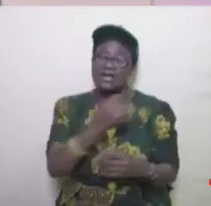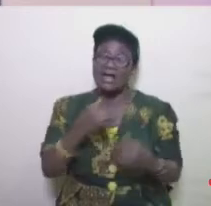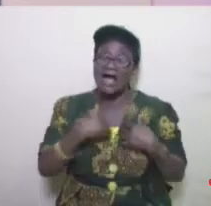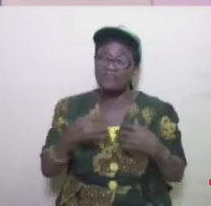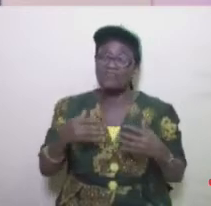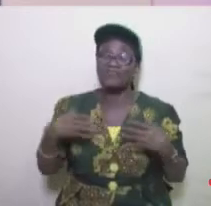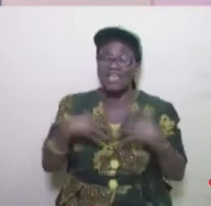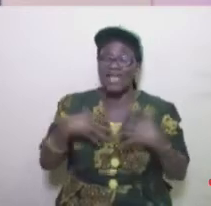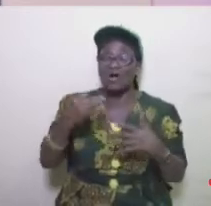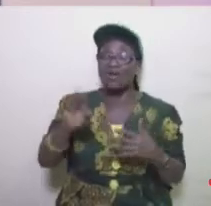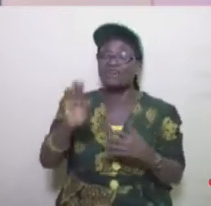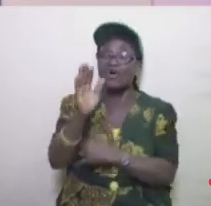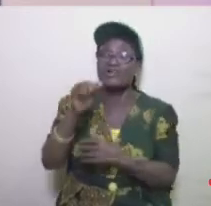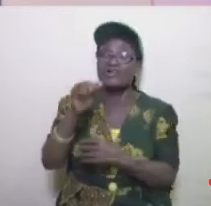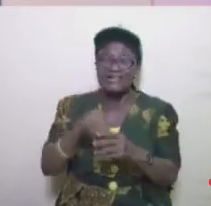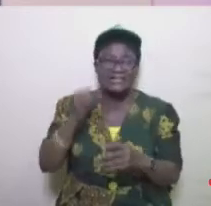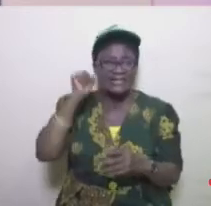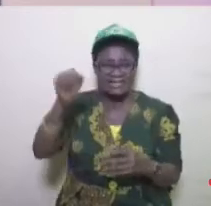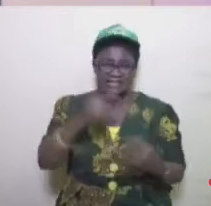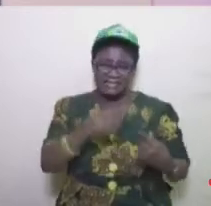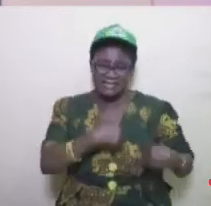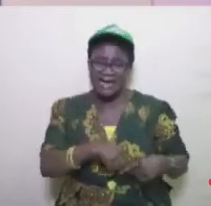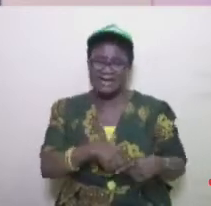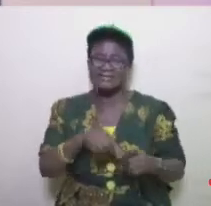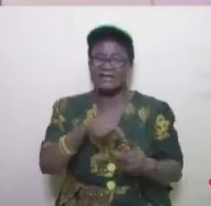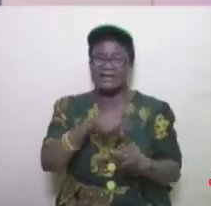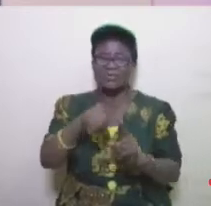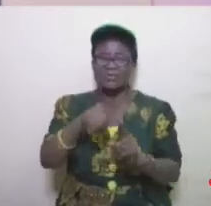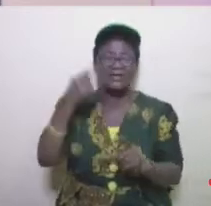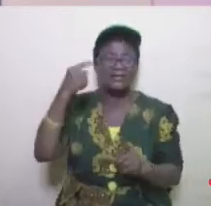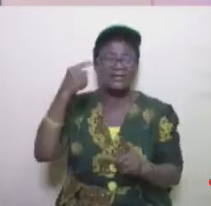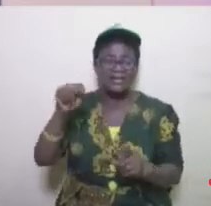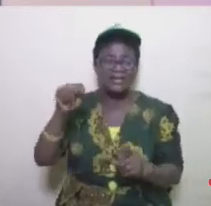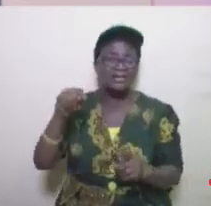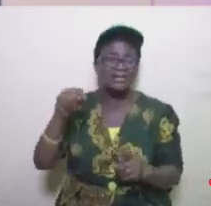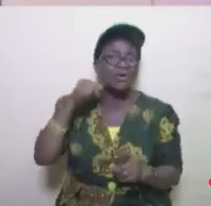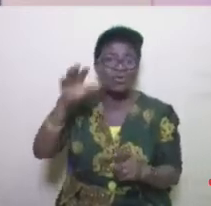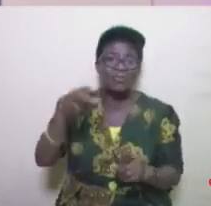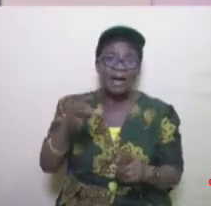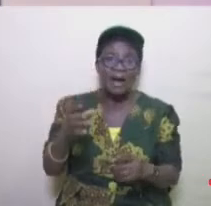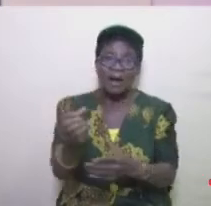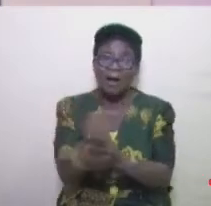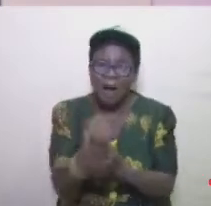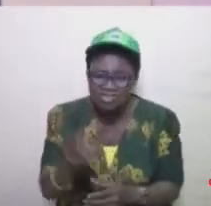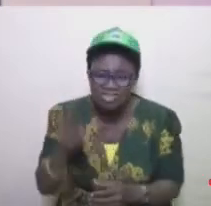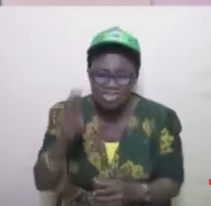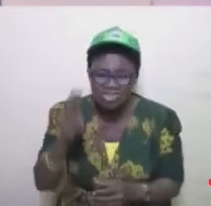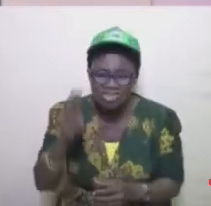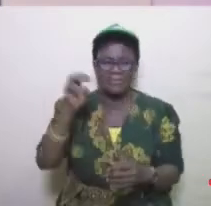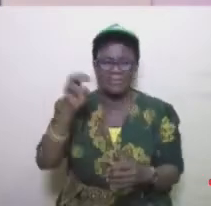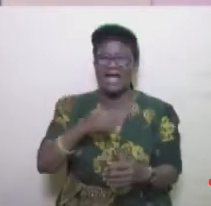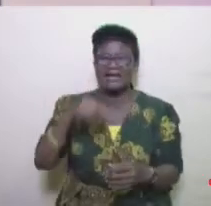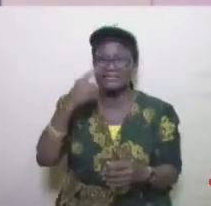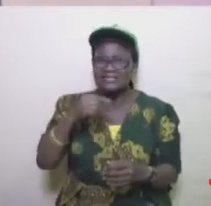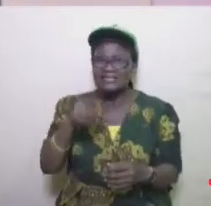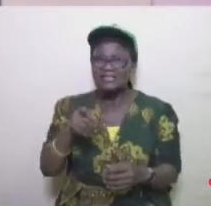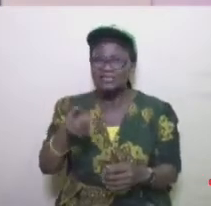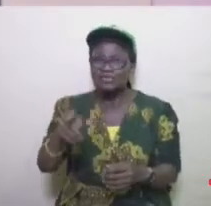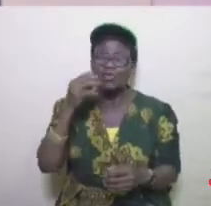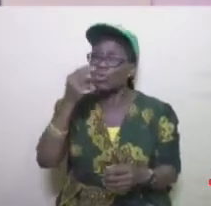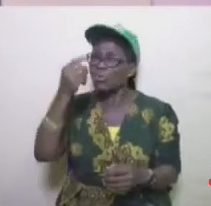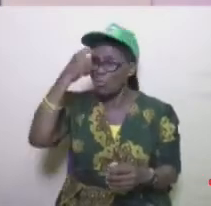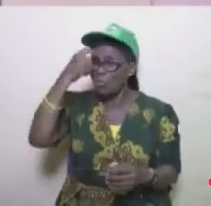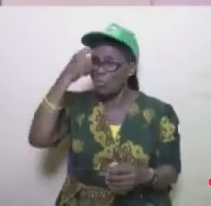heart. When the woman caught him and said, "You must sleep with me."